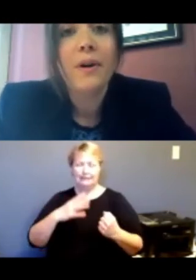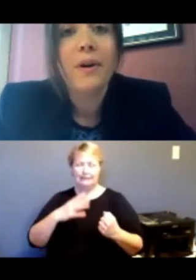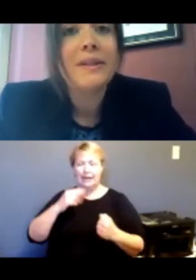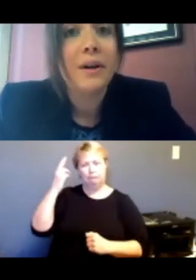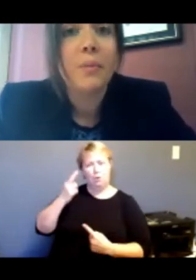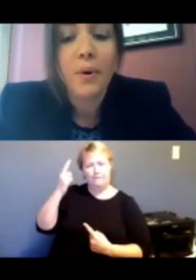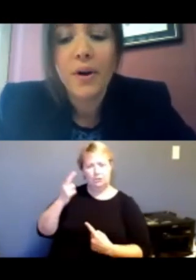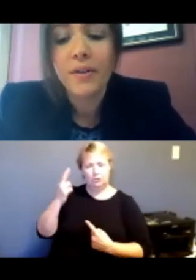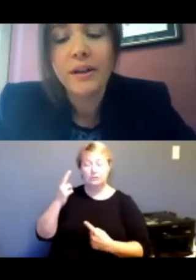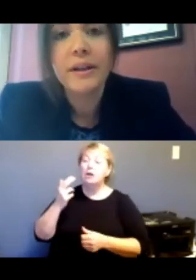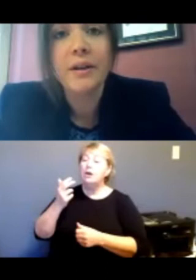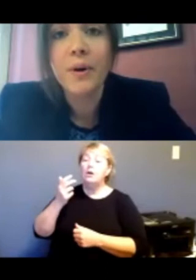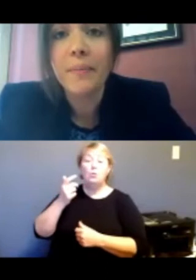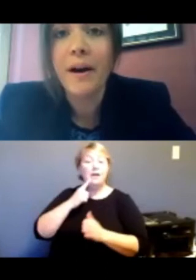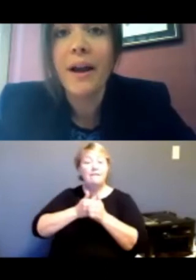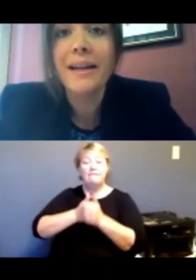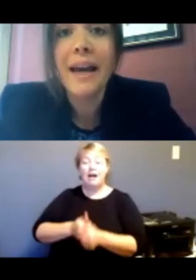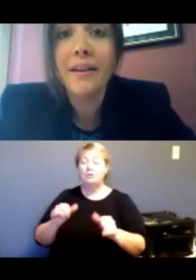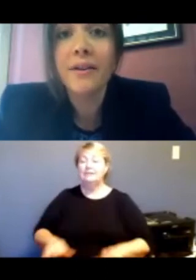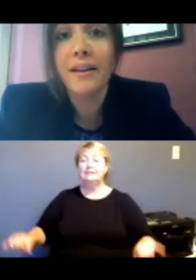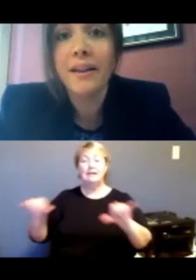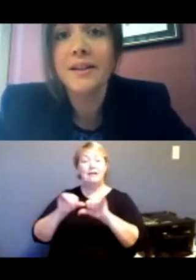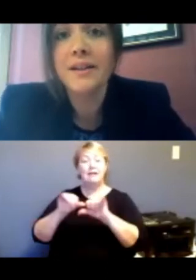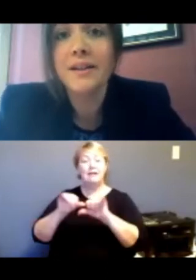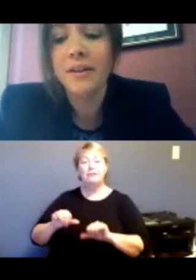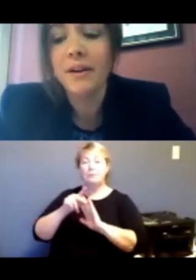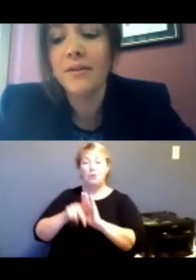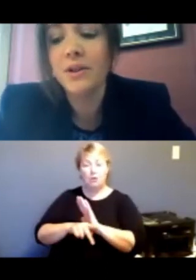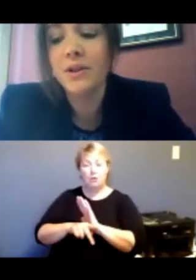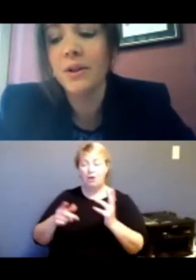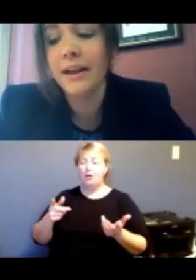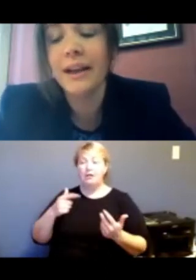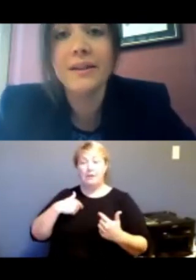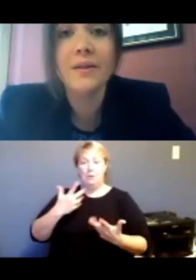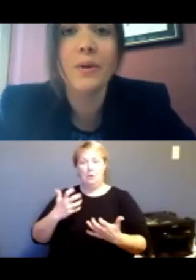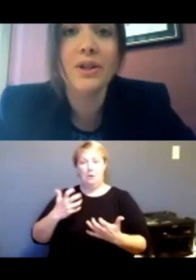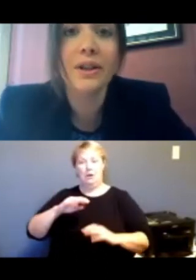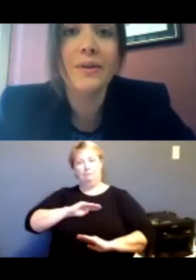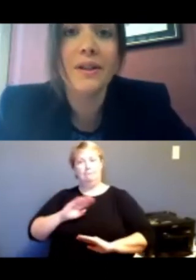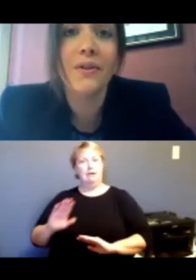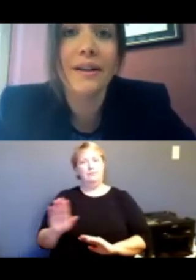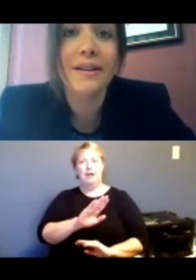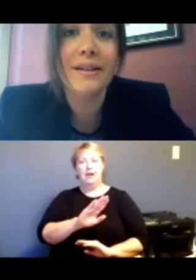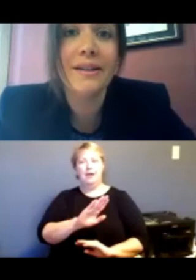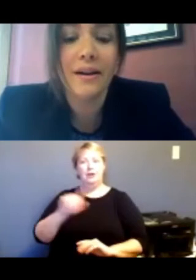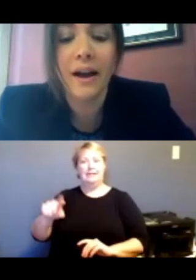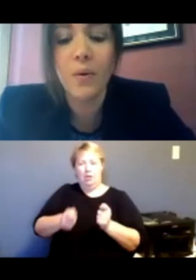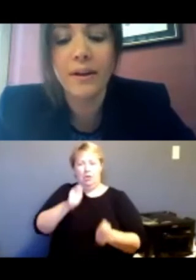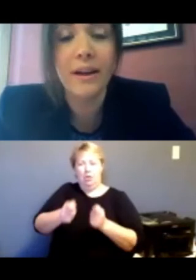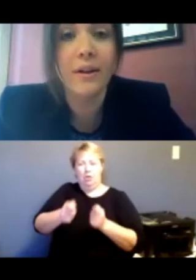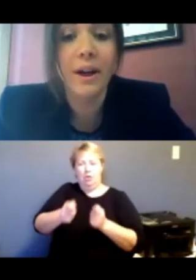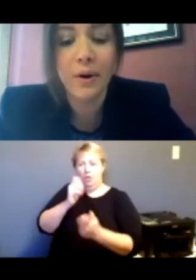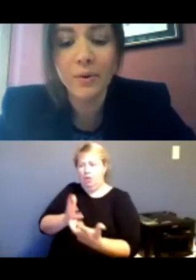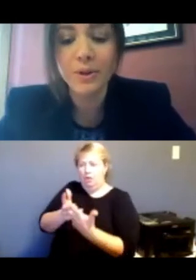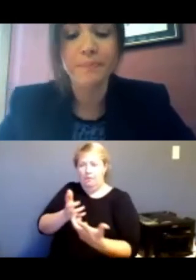everyone, we follow a standard protocol that you'll hear more about and tailor that then to meet their individual learning needs, which allows us for a consistent,